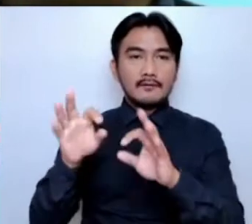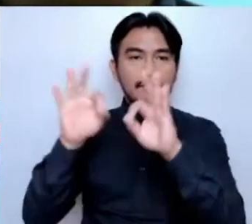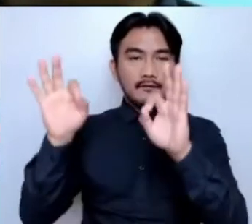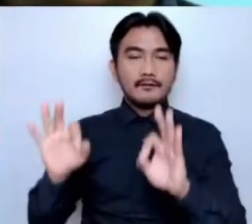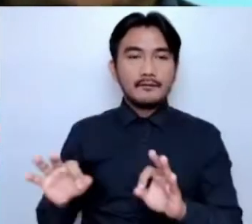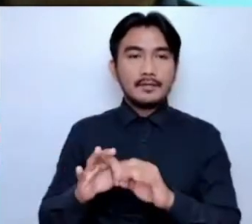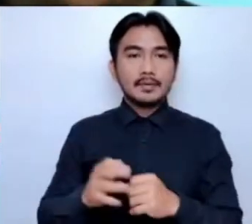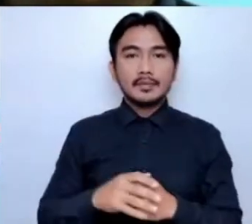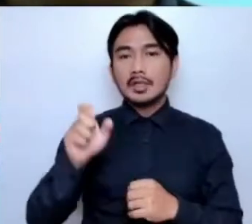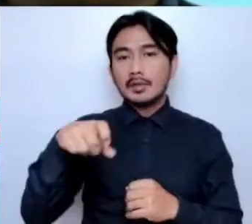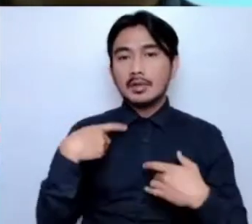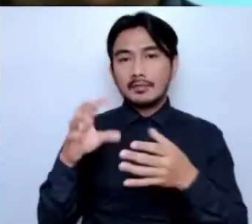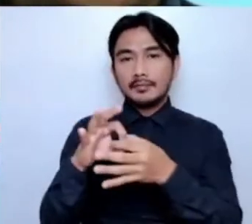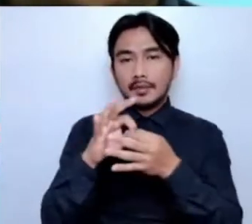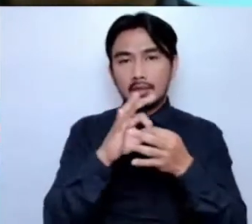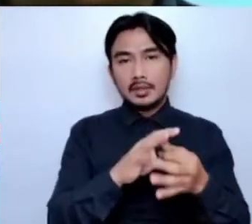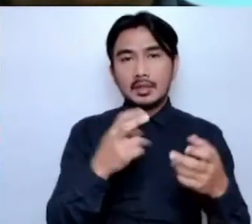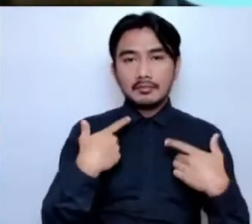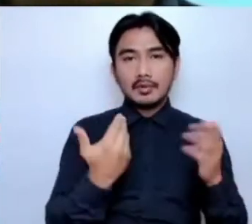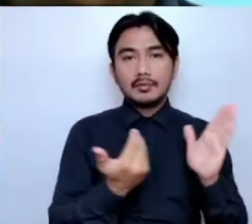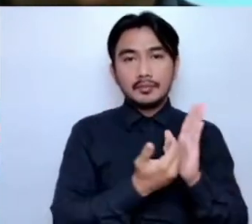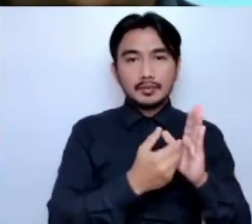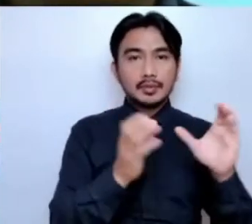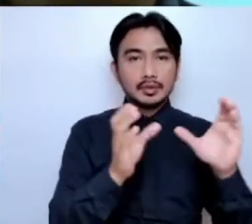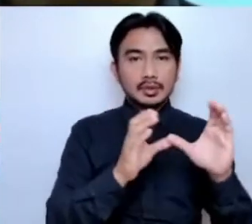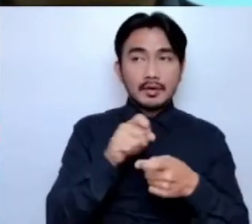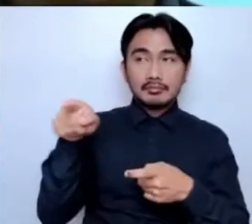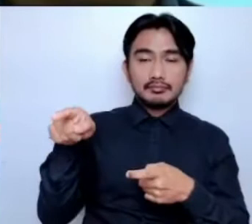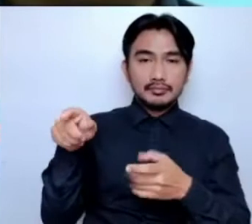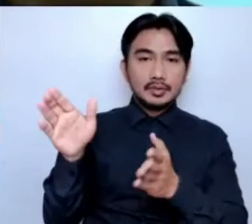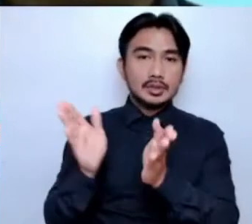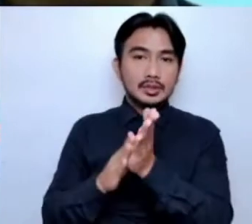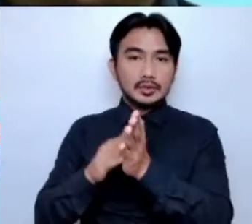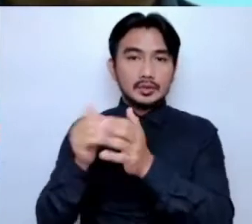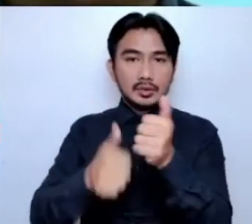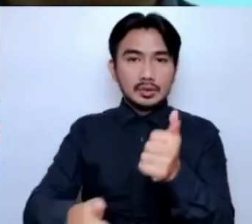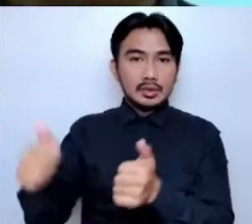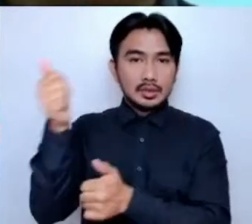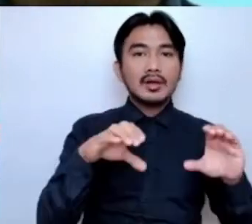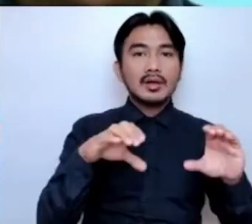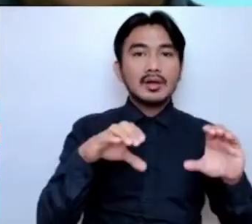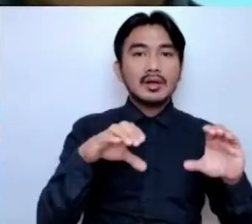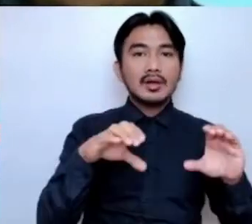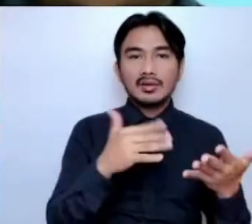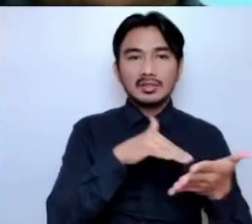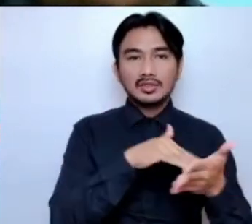with a certification from your school head that your class has no identified learners.